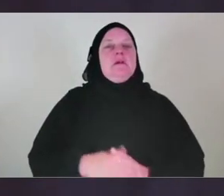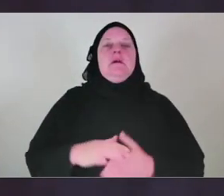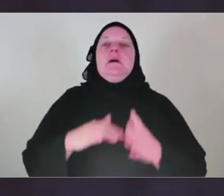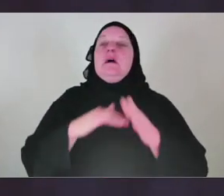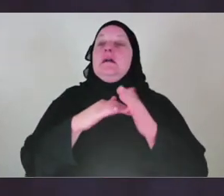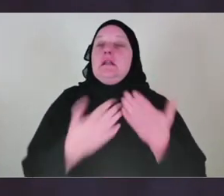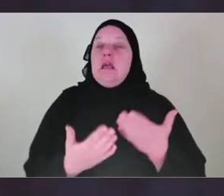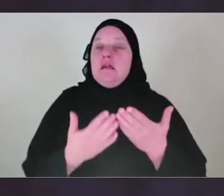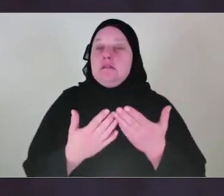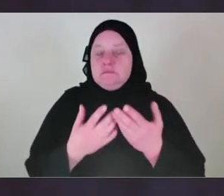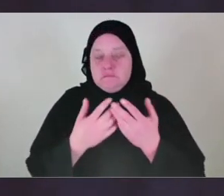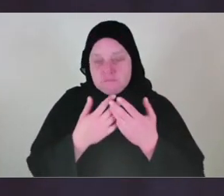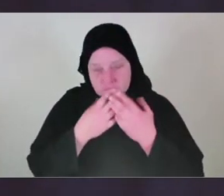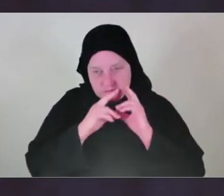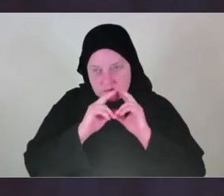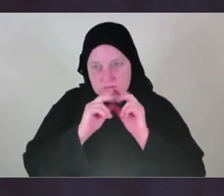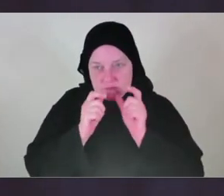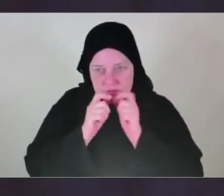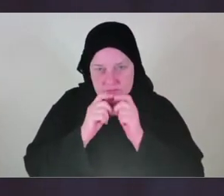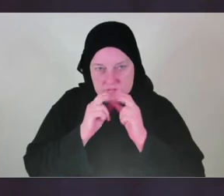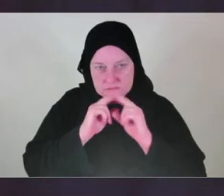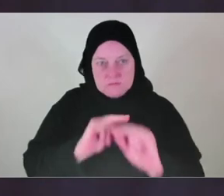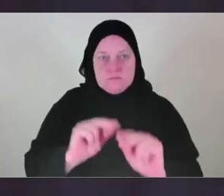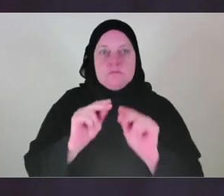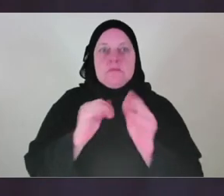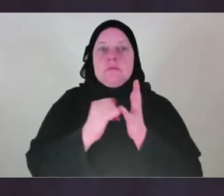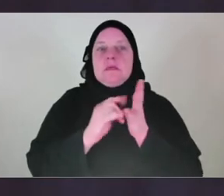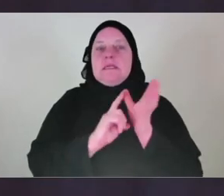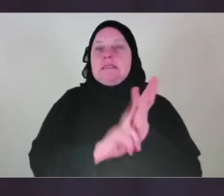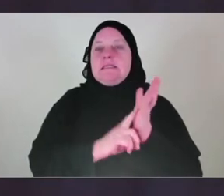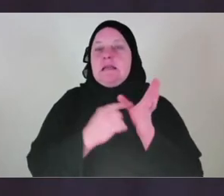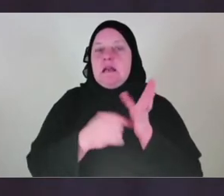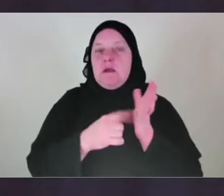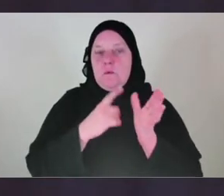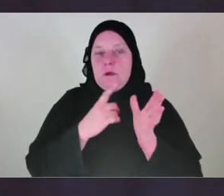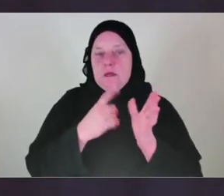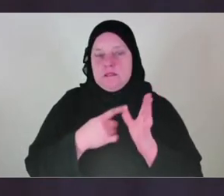Mehdi to begin tonight's program. Sallu ala Muhammad wa Ali Muhammad.